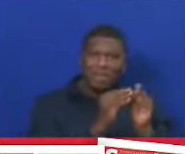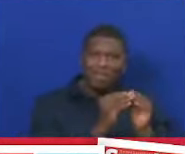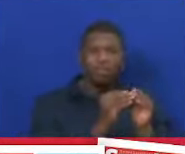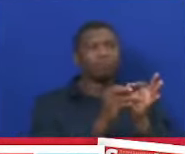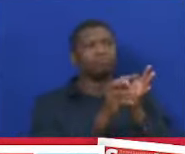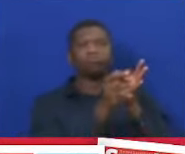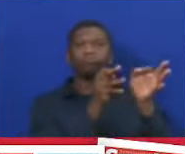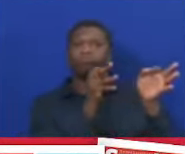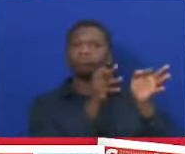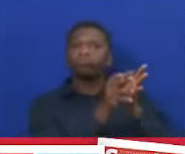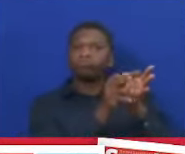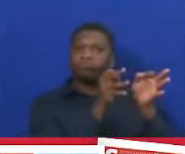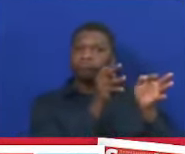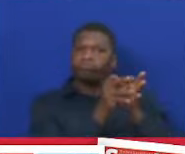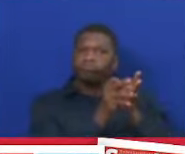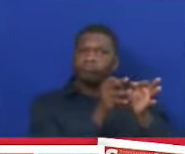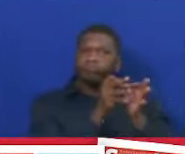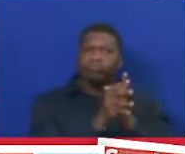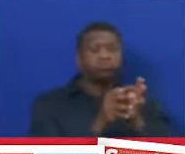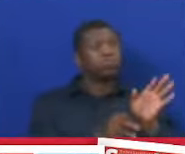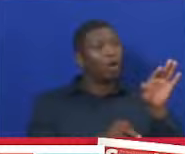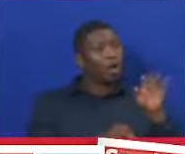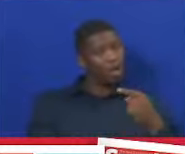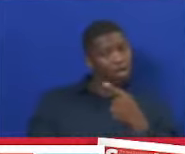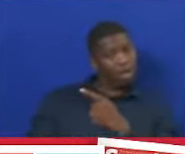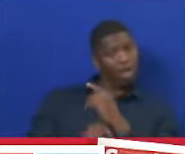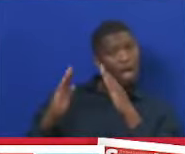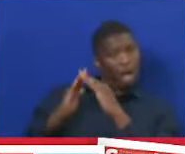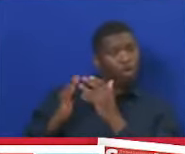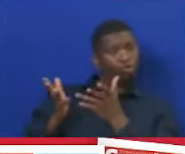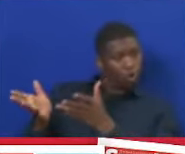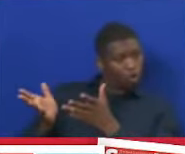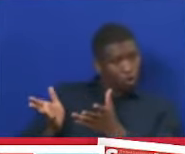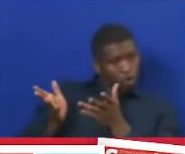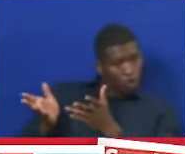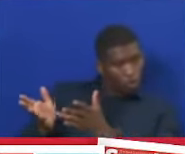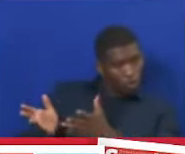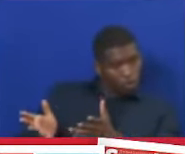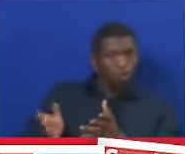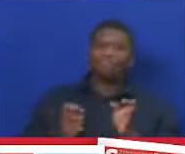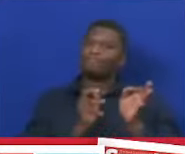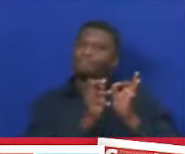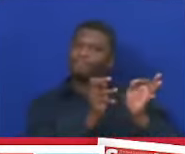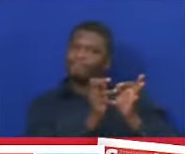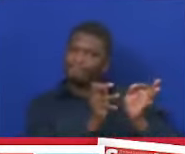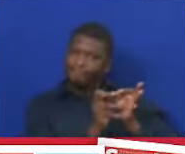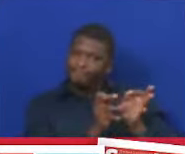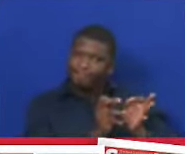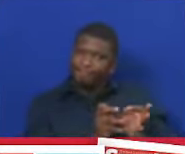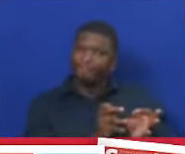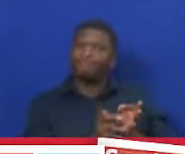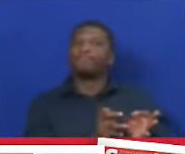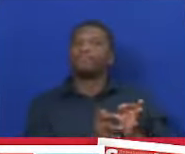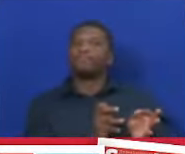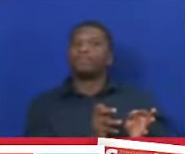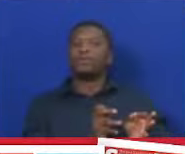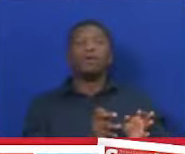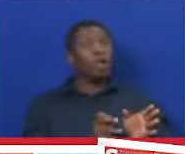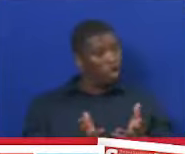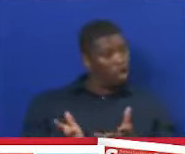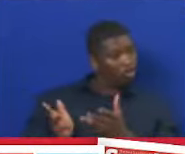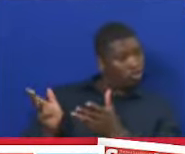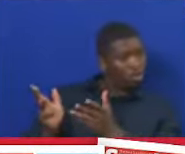premises, and they had to be given the background